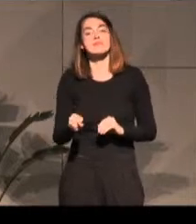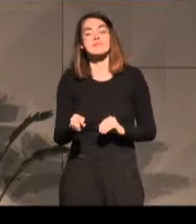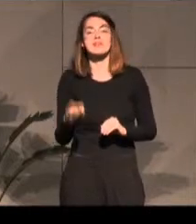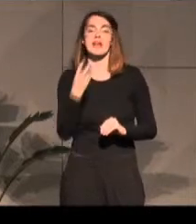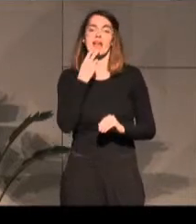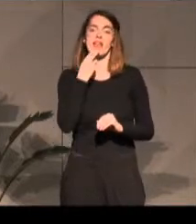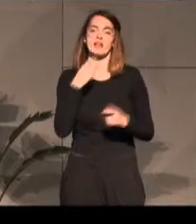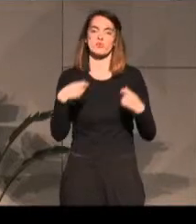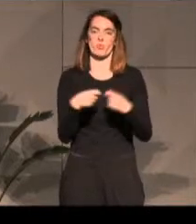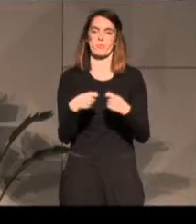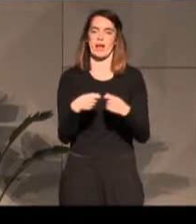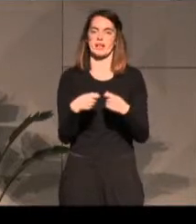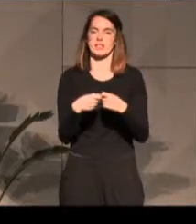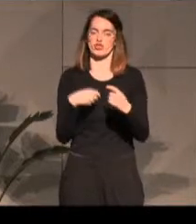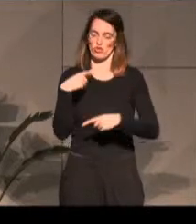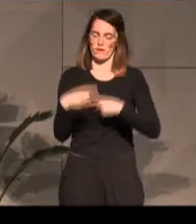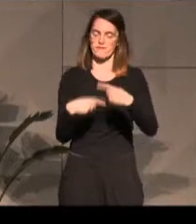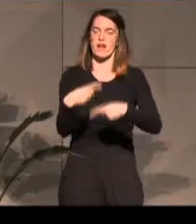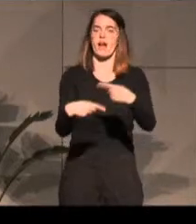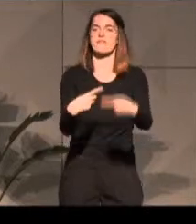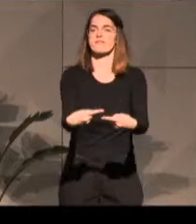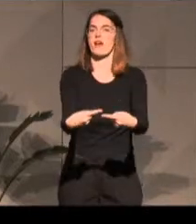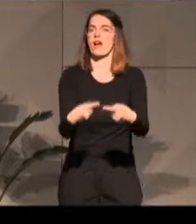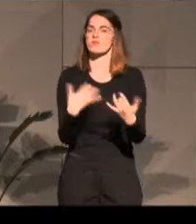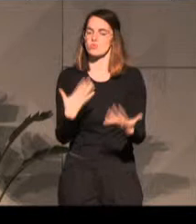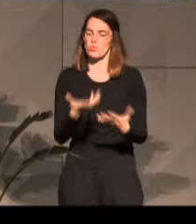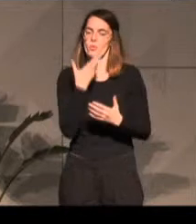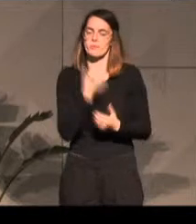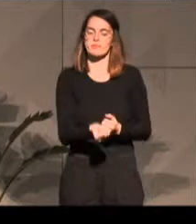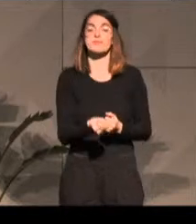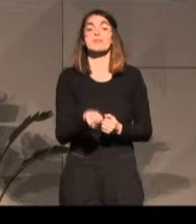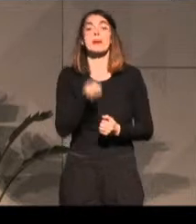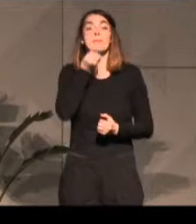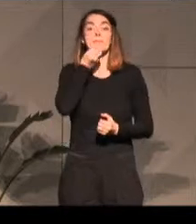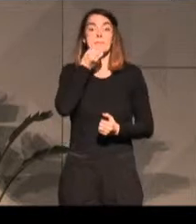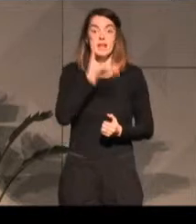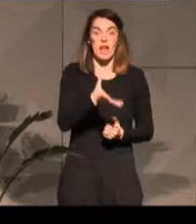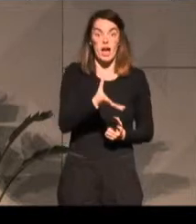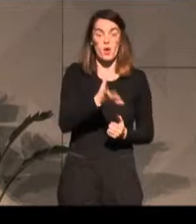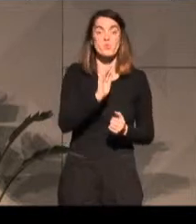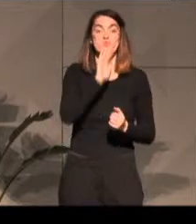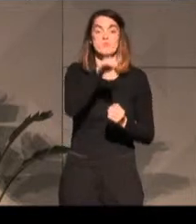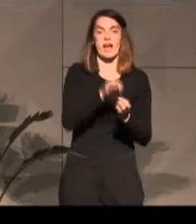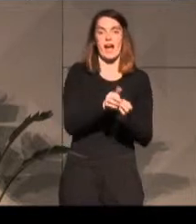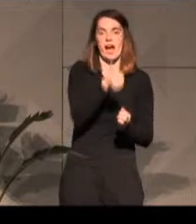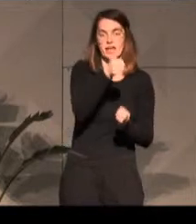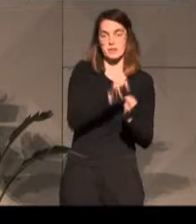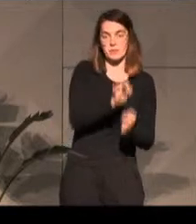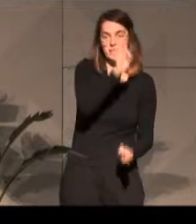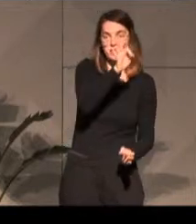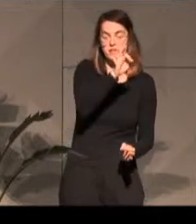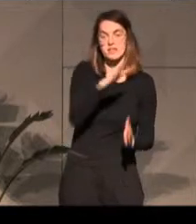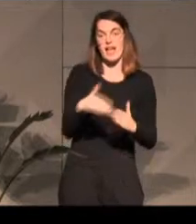thickness of the ice that we measured with our electromagnetic measurements.